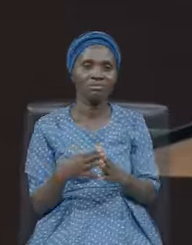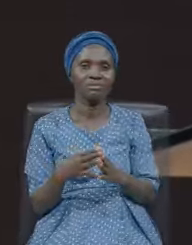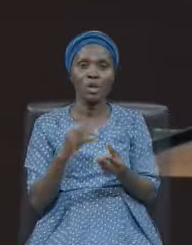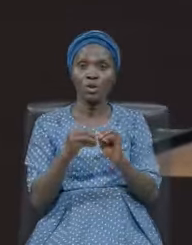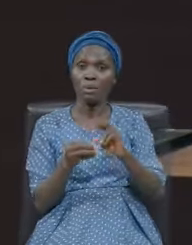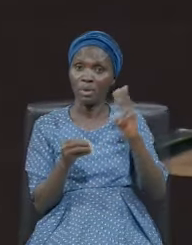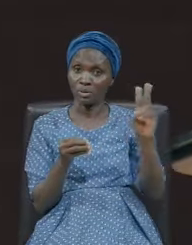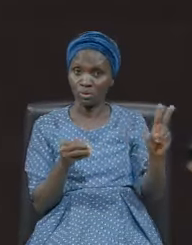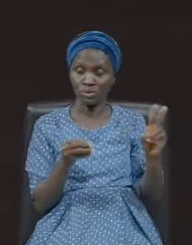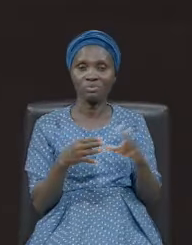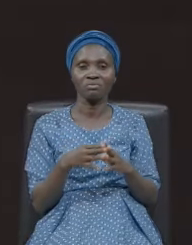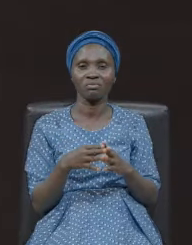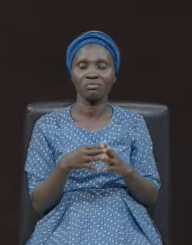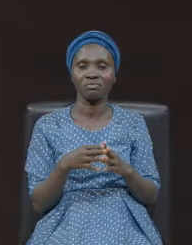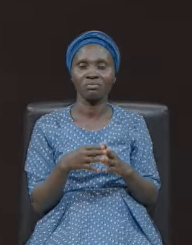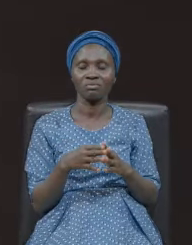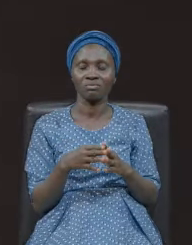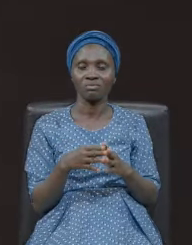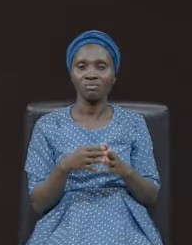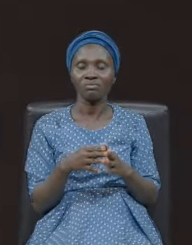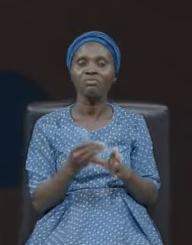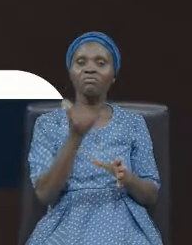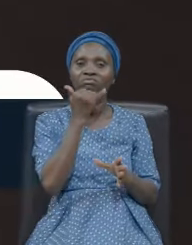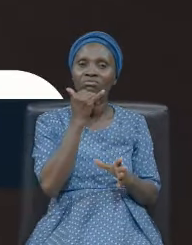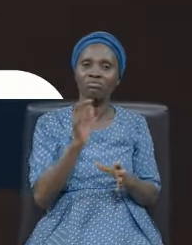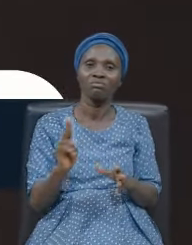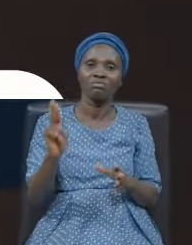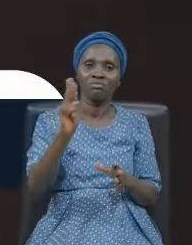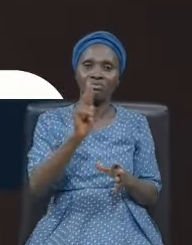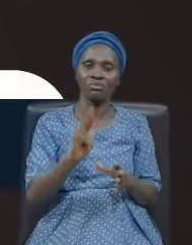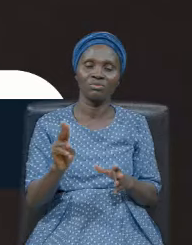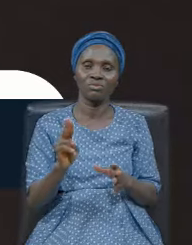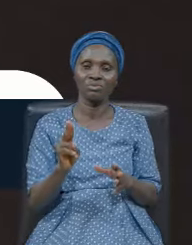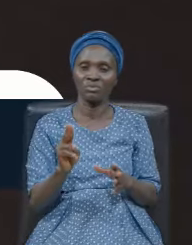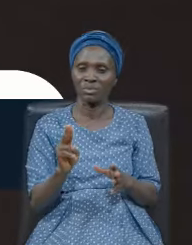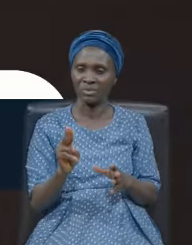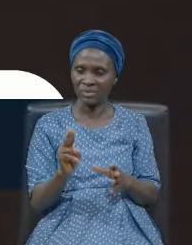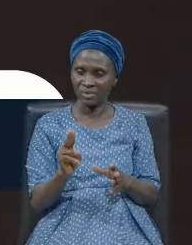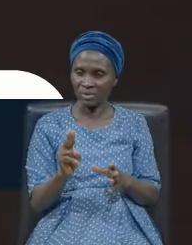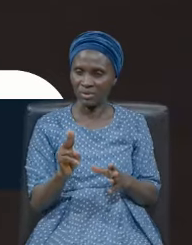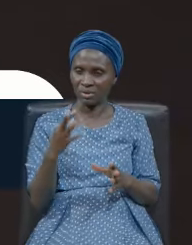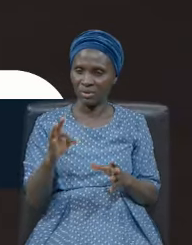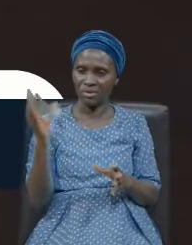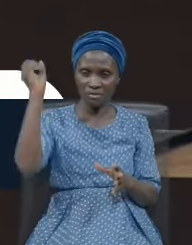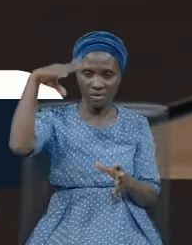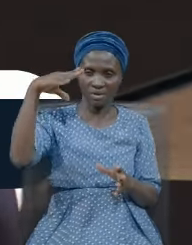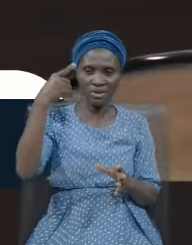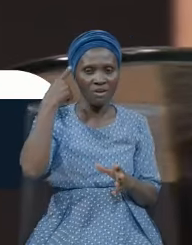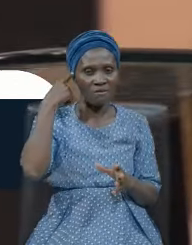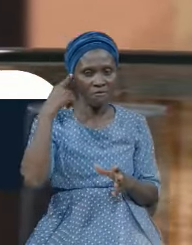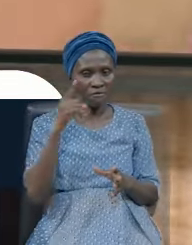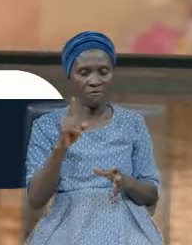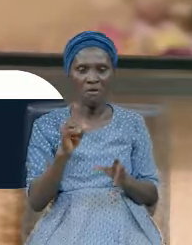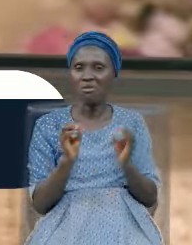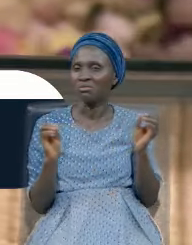is misusing grace for non-Christian behavior. They